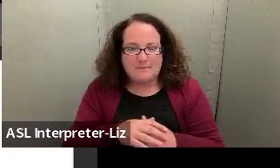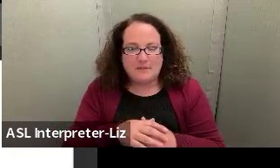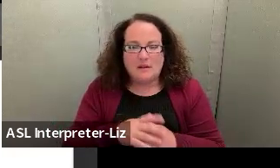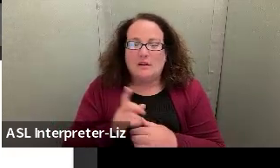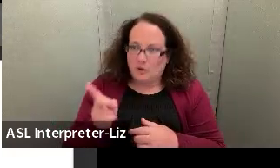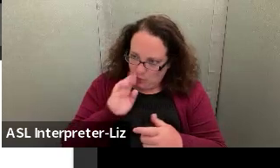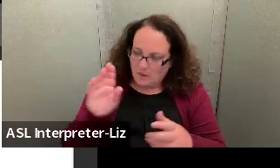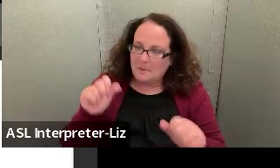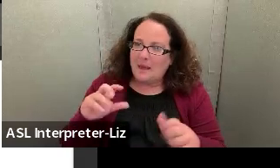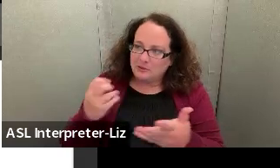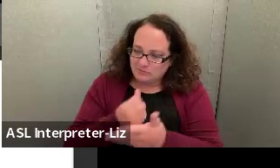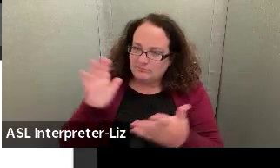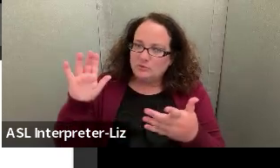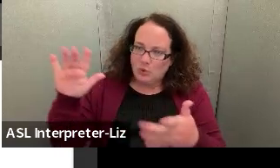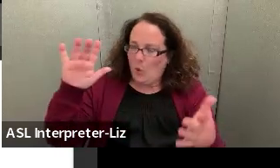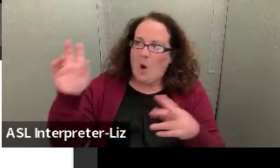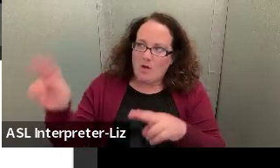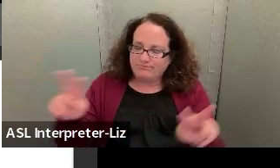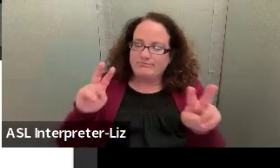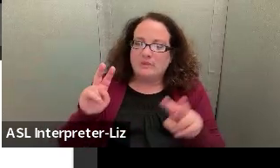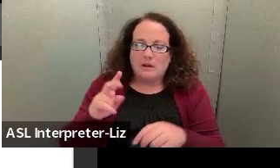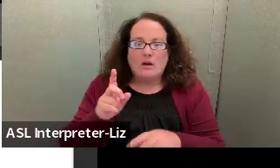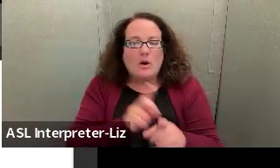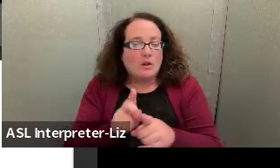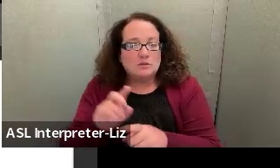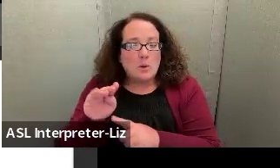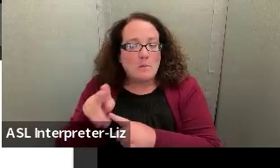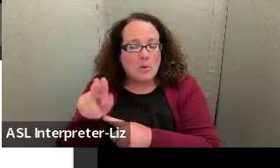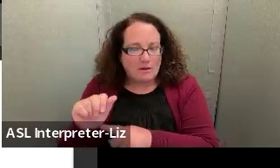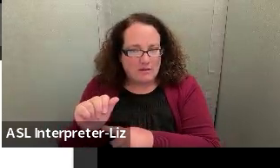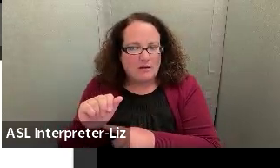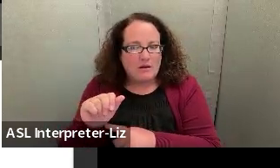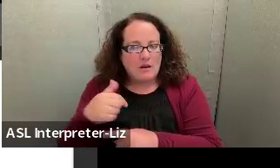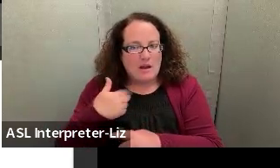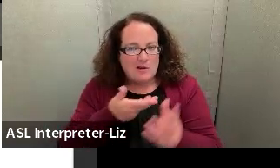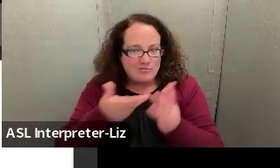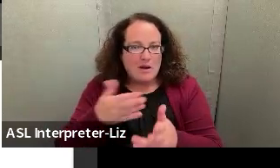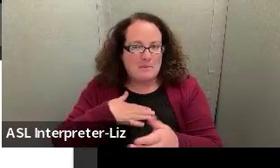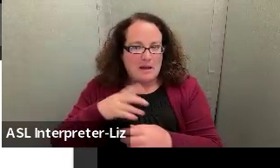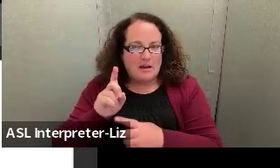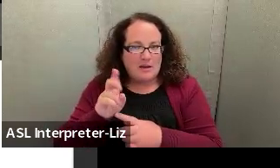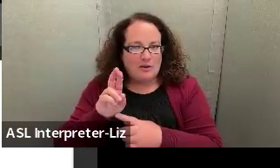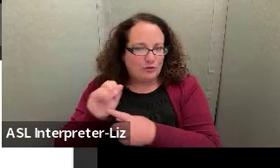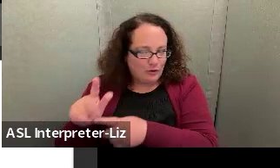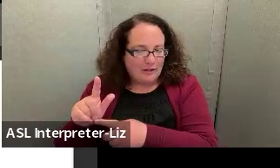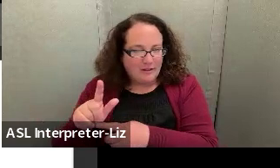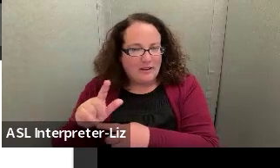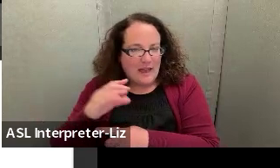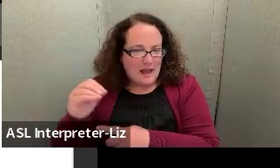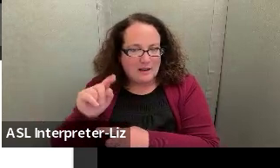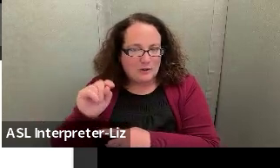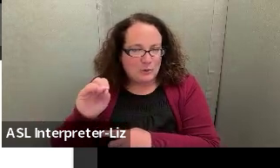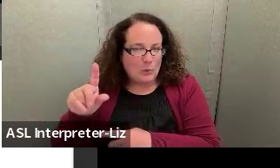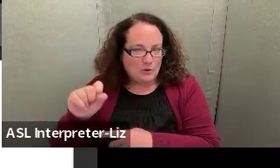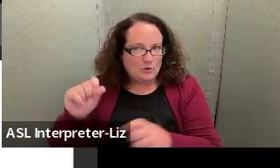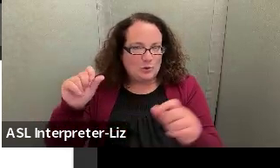get to tour after Awesome. this. Also, Mona, I brought my drill and some tools to hang it on your wall. So I don't